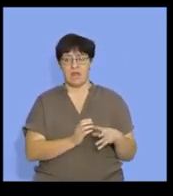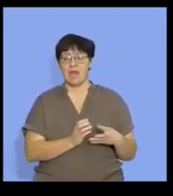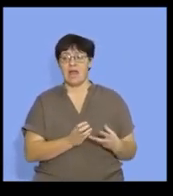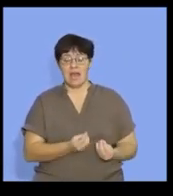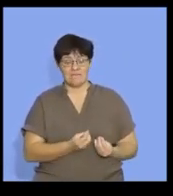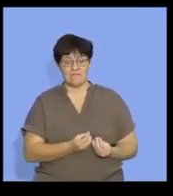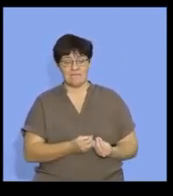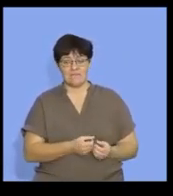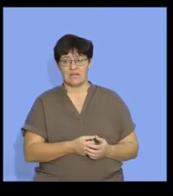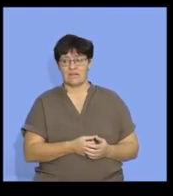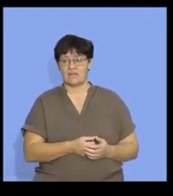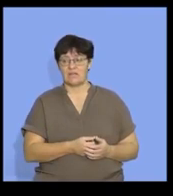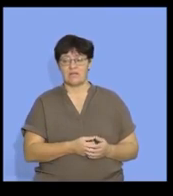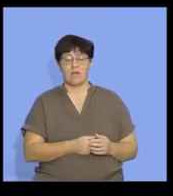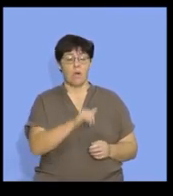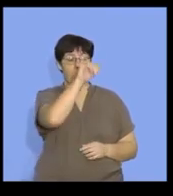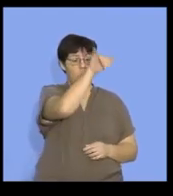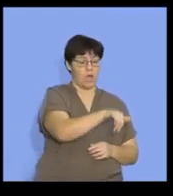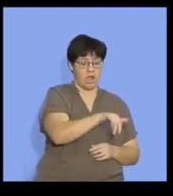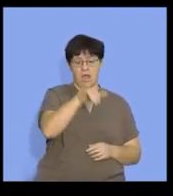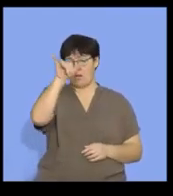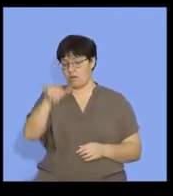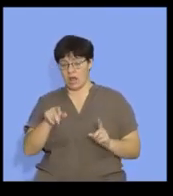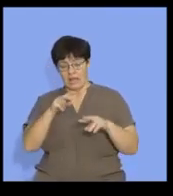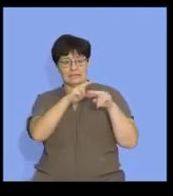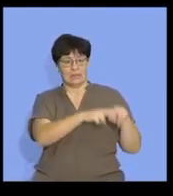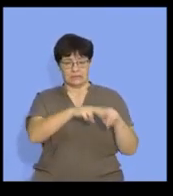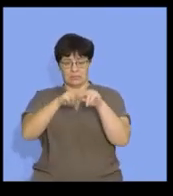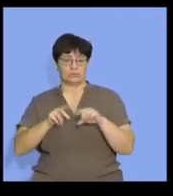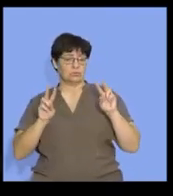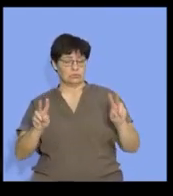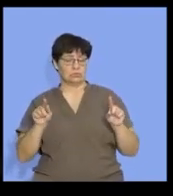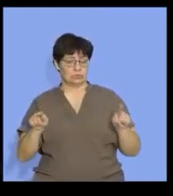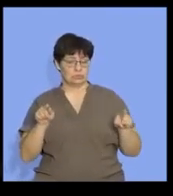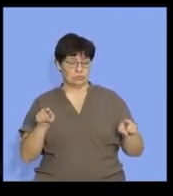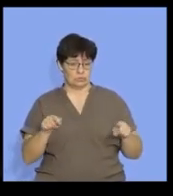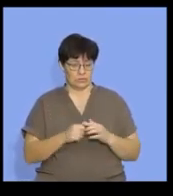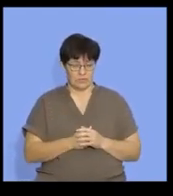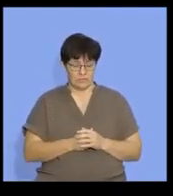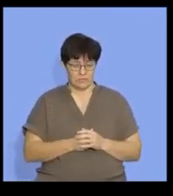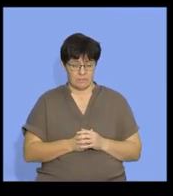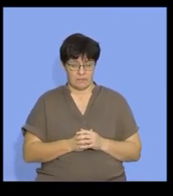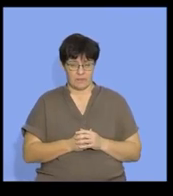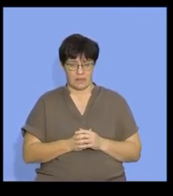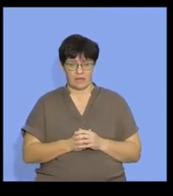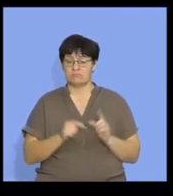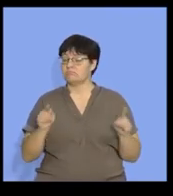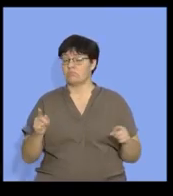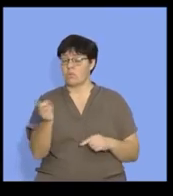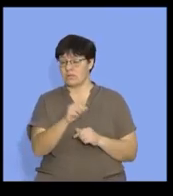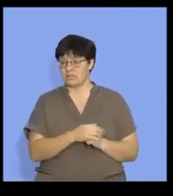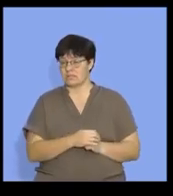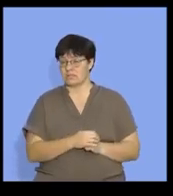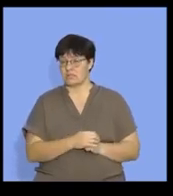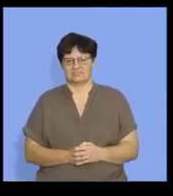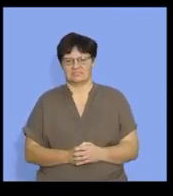time, you've actually got two dependent variables. Now, those dependent variables are